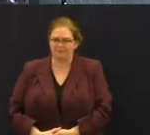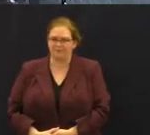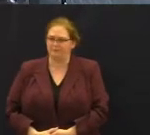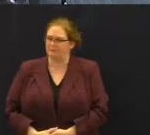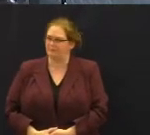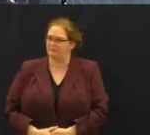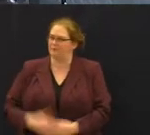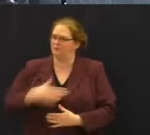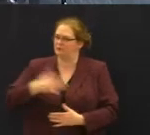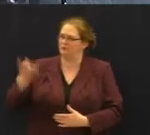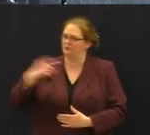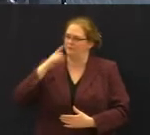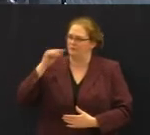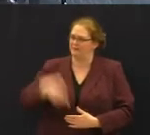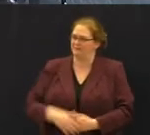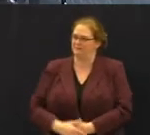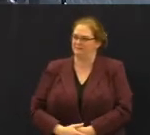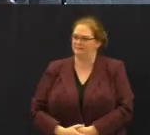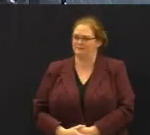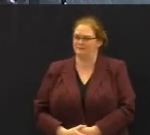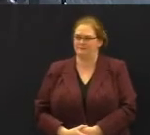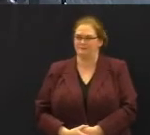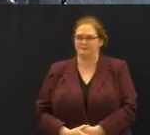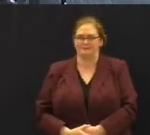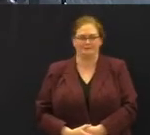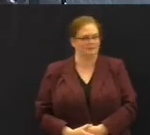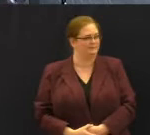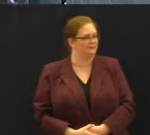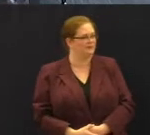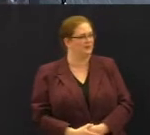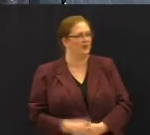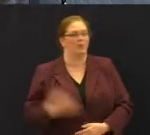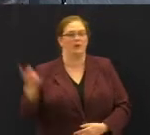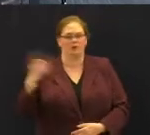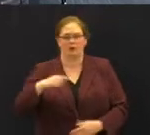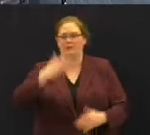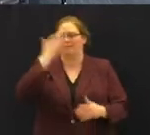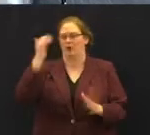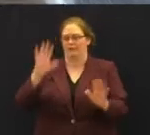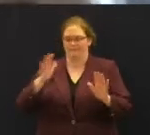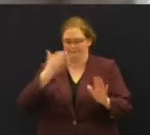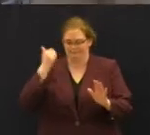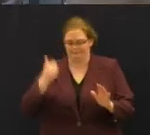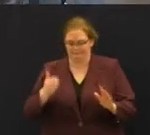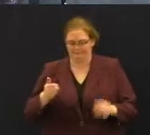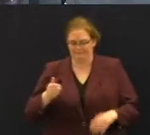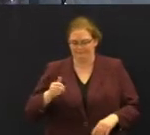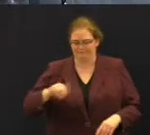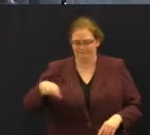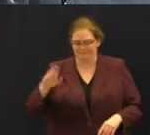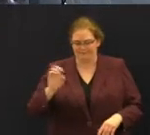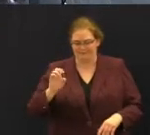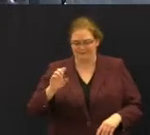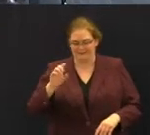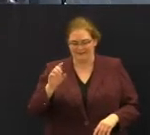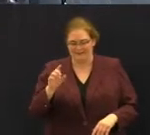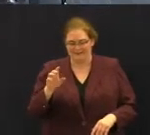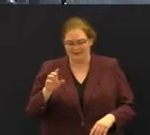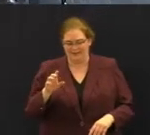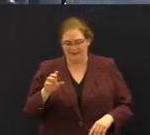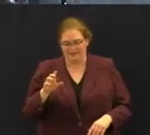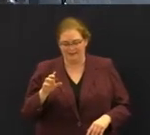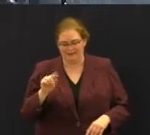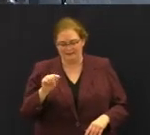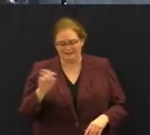appreciate your being here for this. Oh, while you're walking up, I forgot, E, TE Construction Services, this is probably pretty